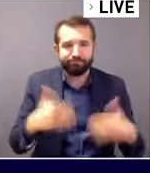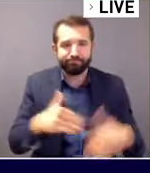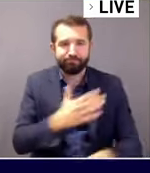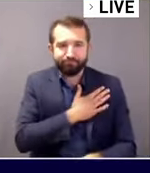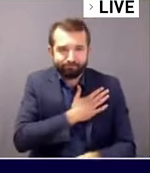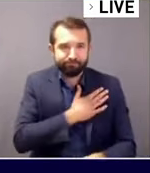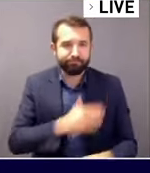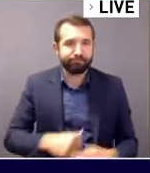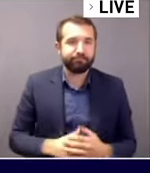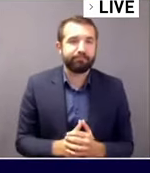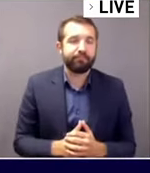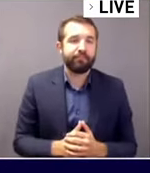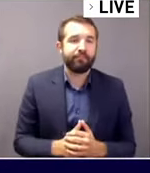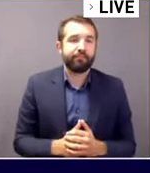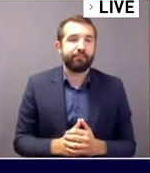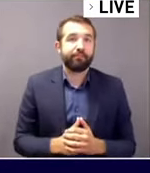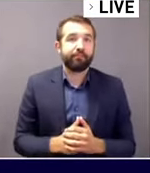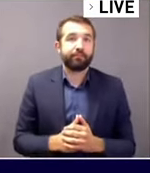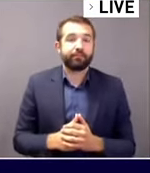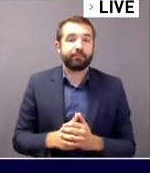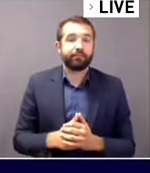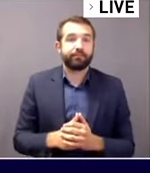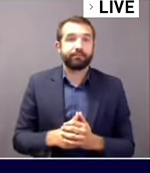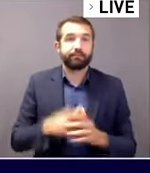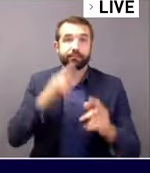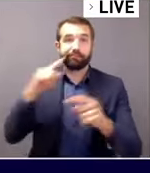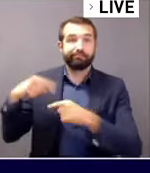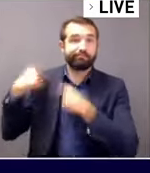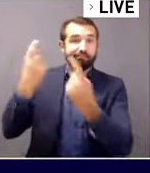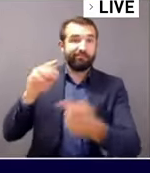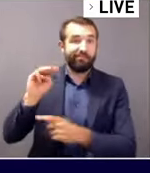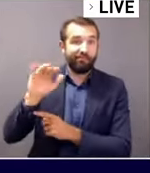Since beginning our COVID-19 activation,